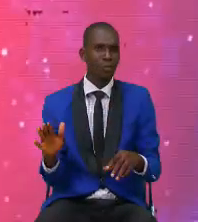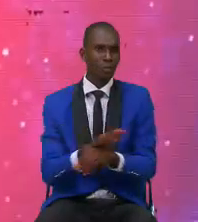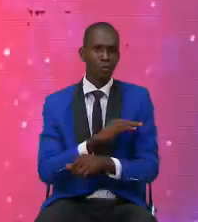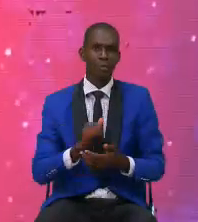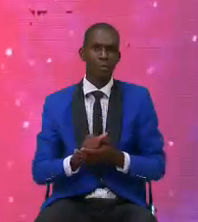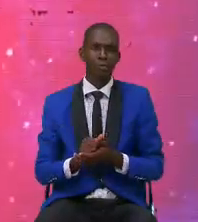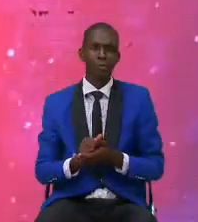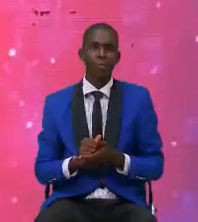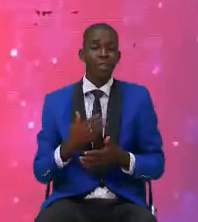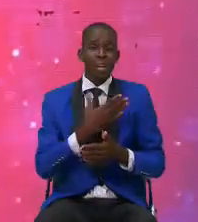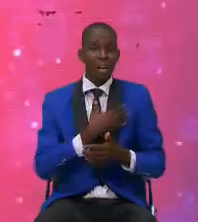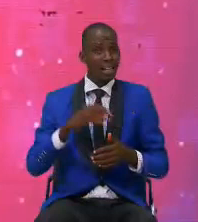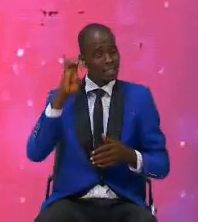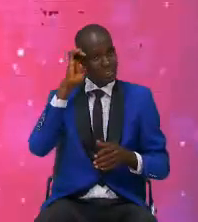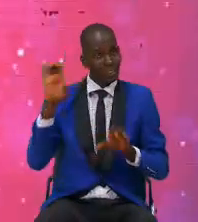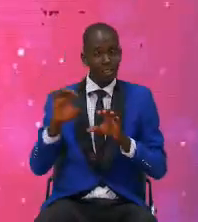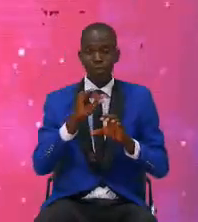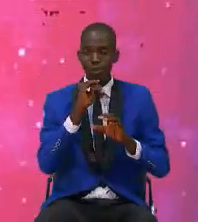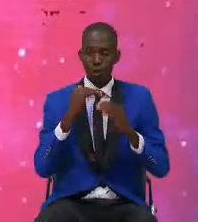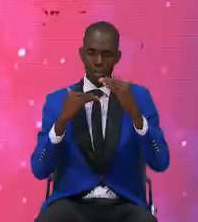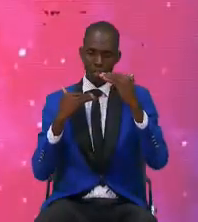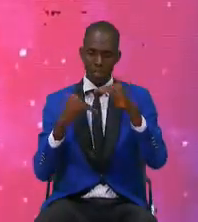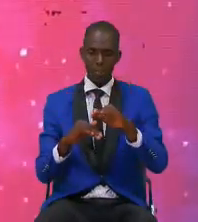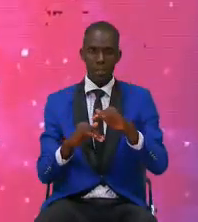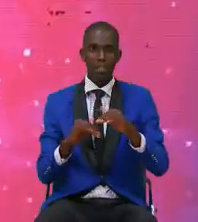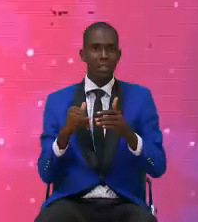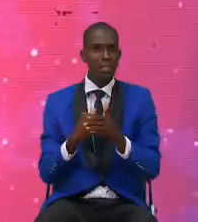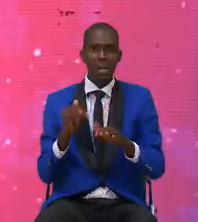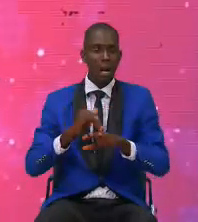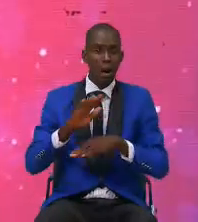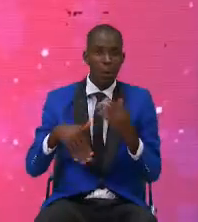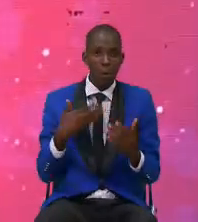he didn't limit anything at all, like